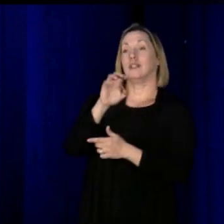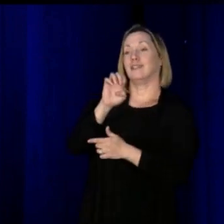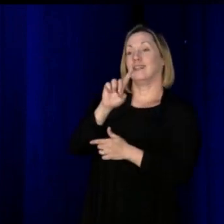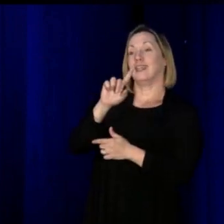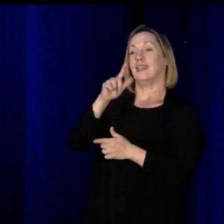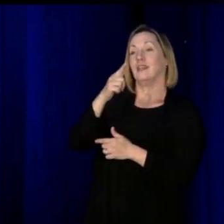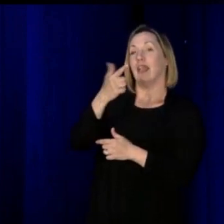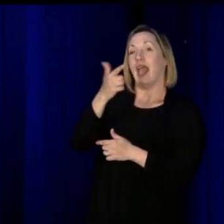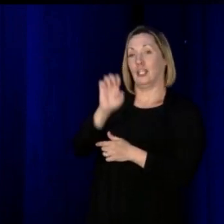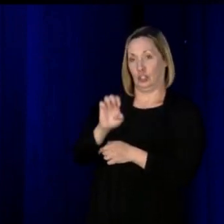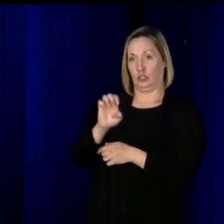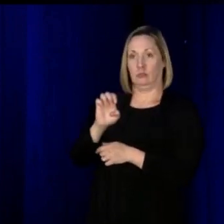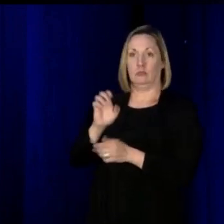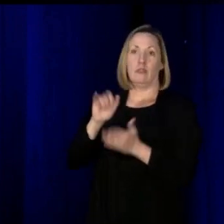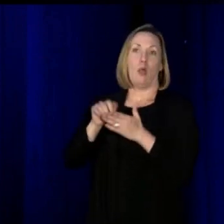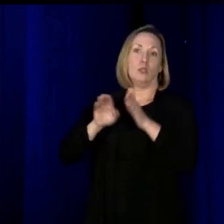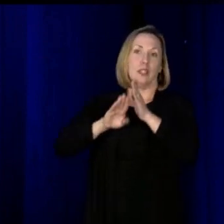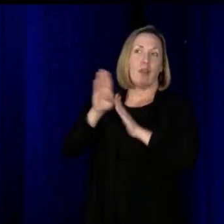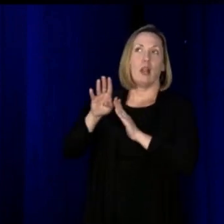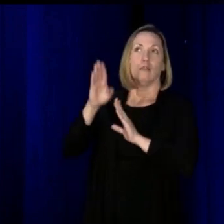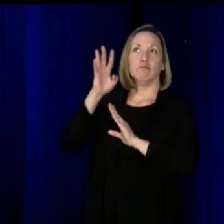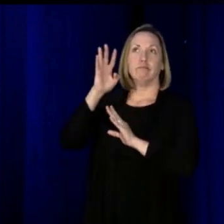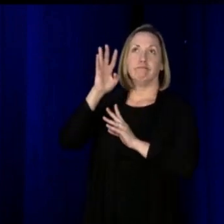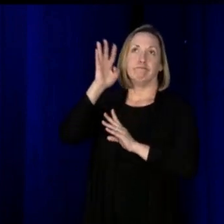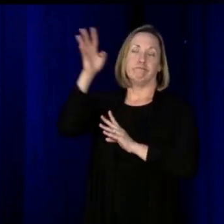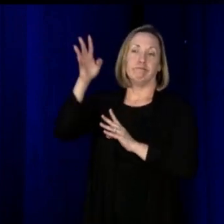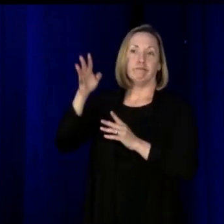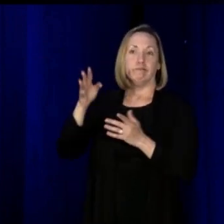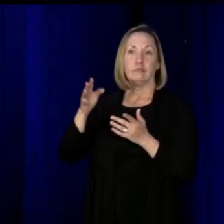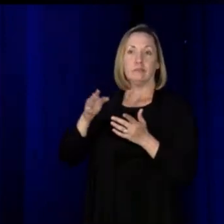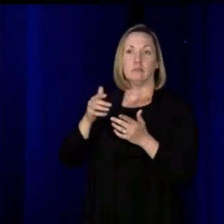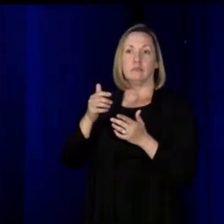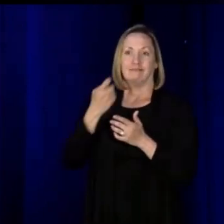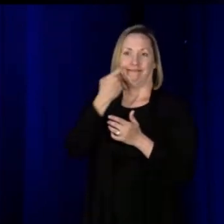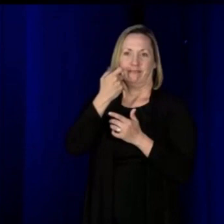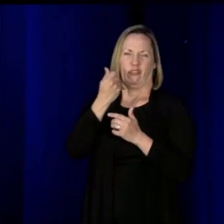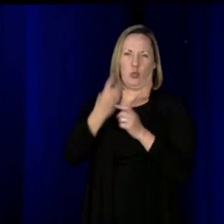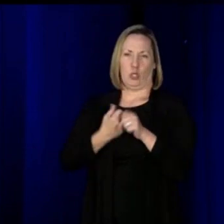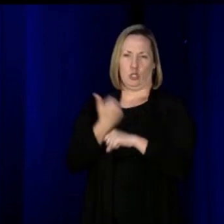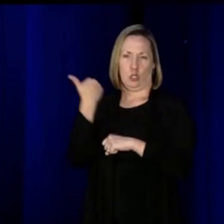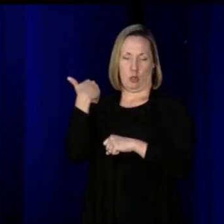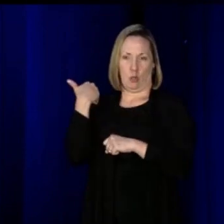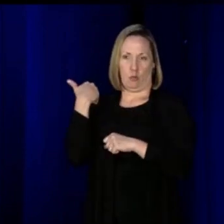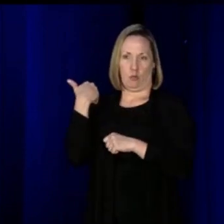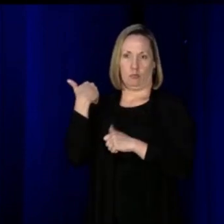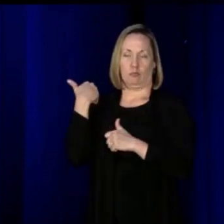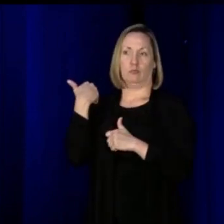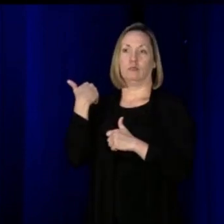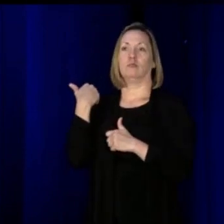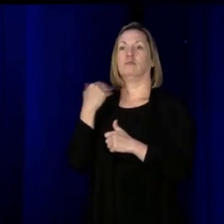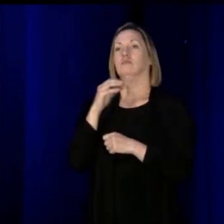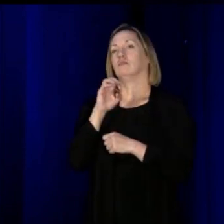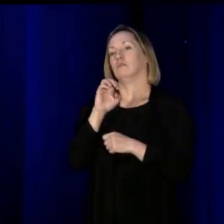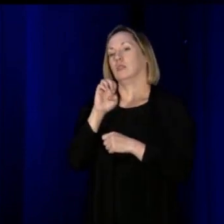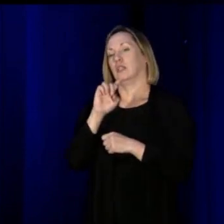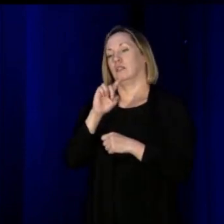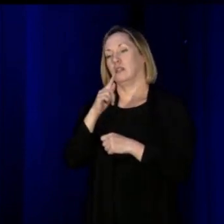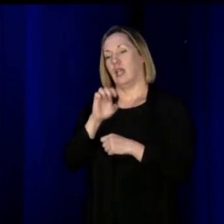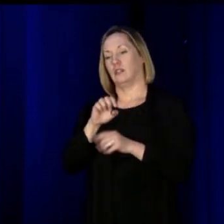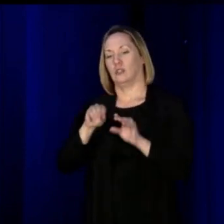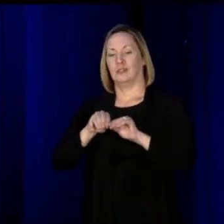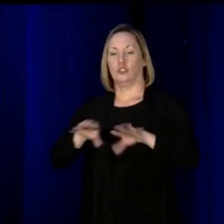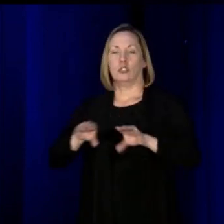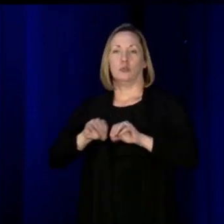something that was developed or created, let's say, a few years ago. And the edge is basically a distributed